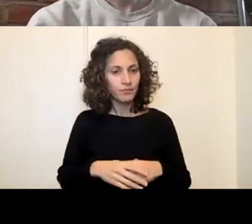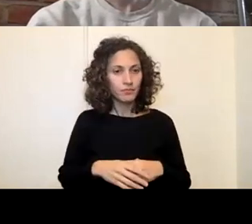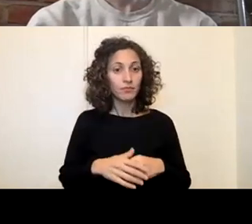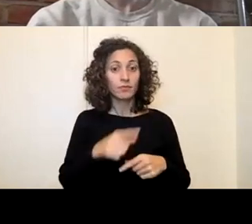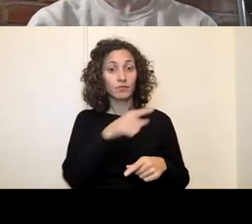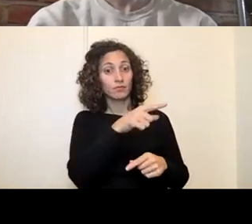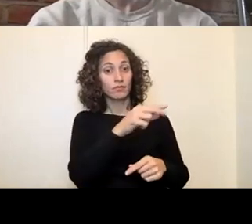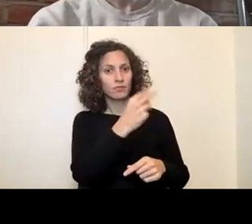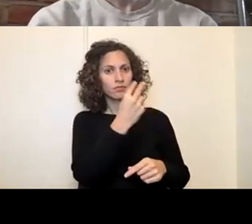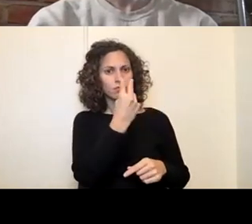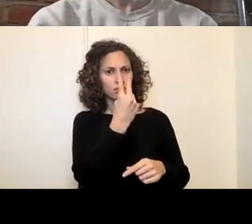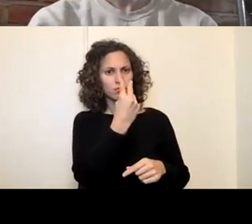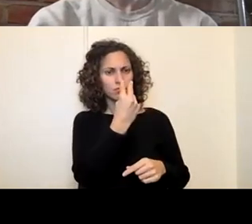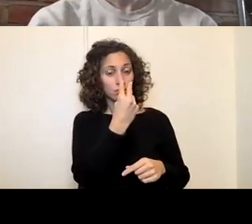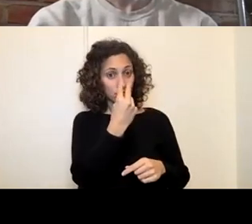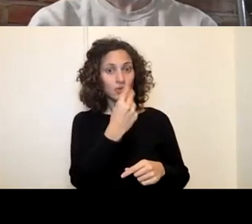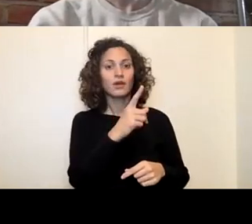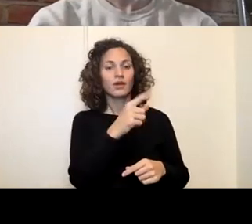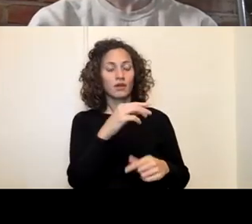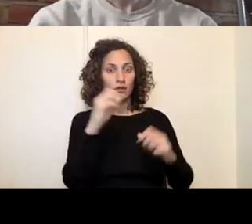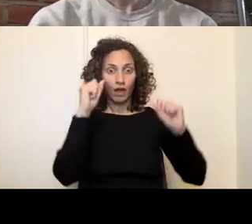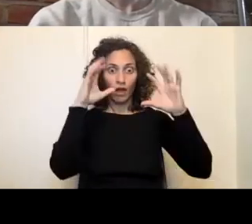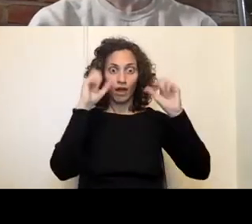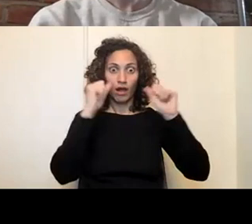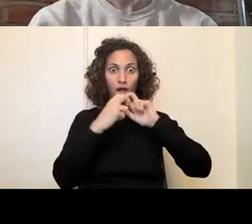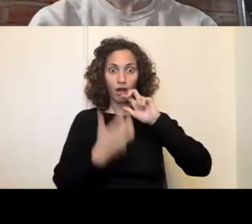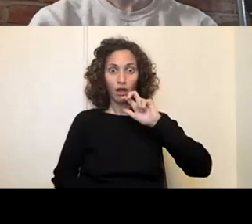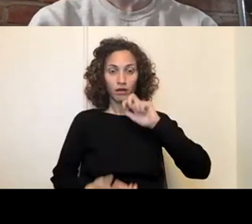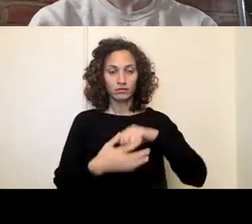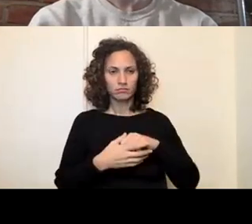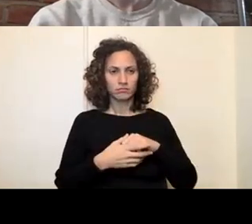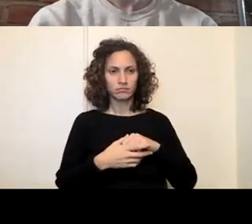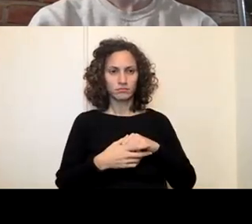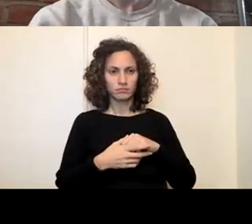Her look was sheer amazement. And she looked at